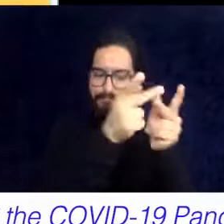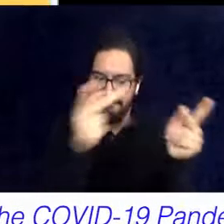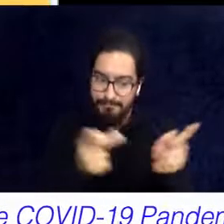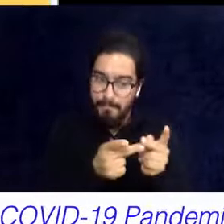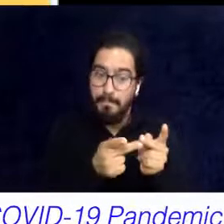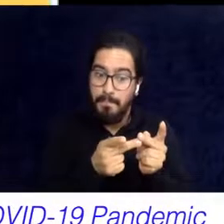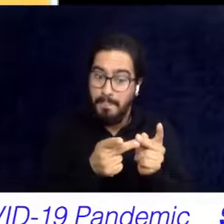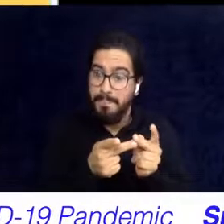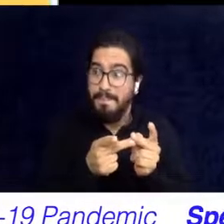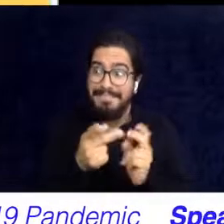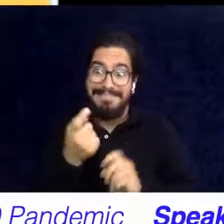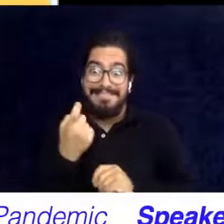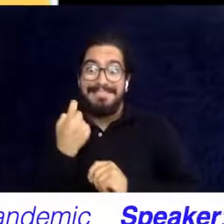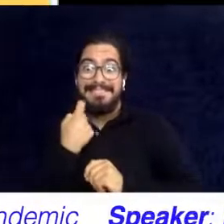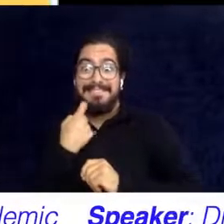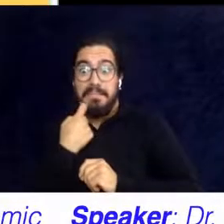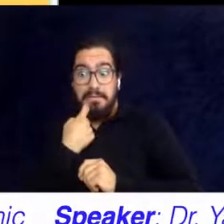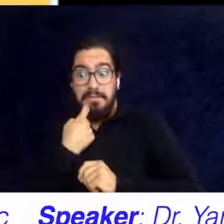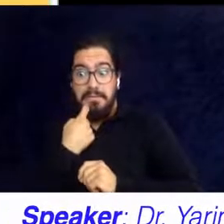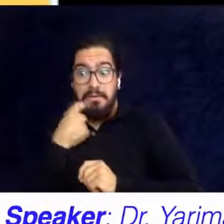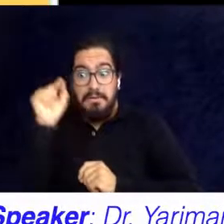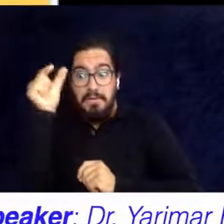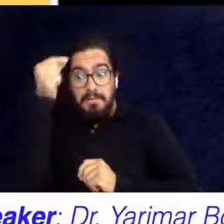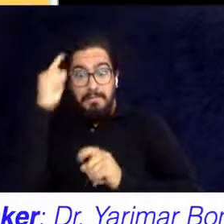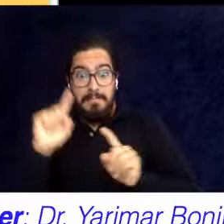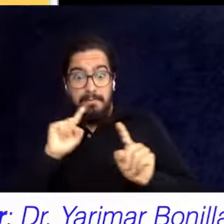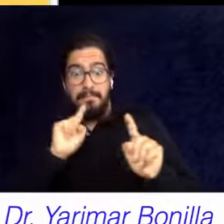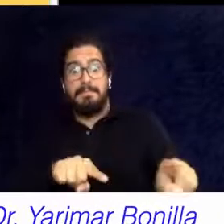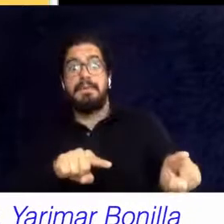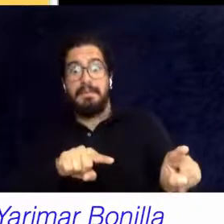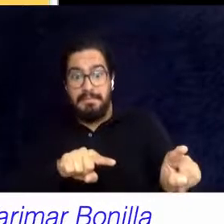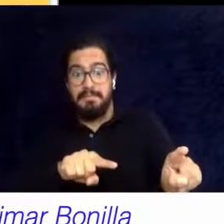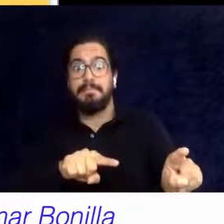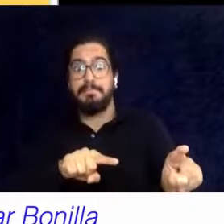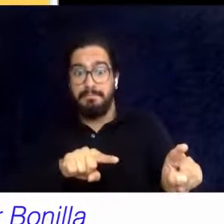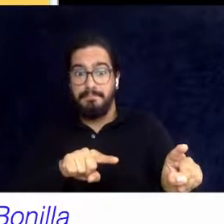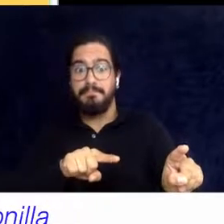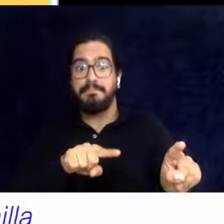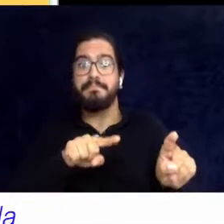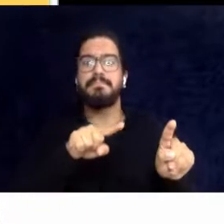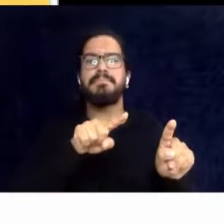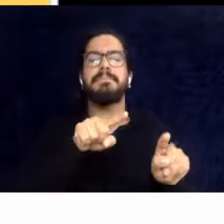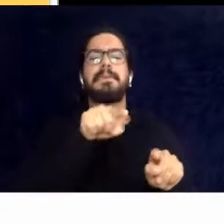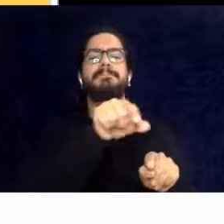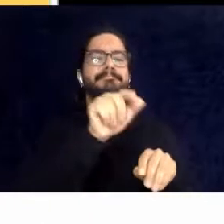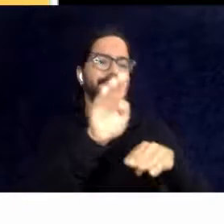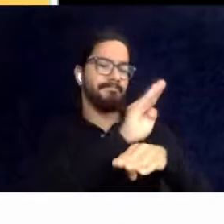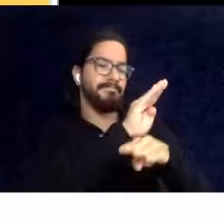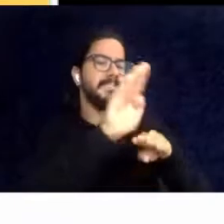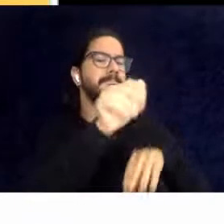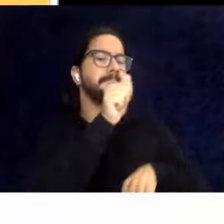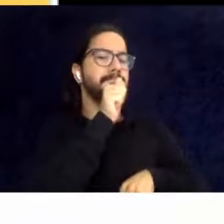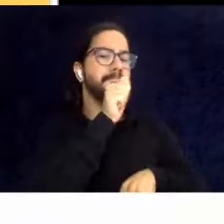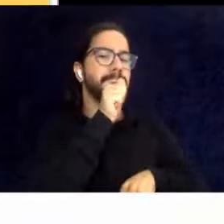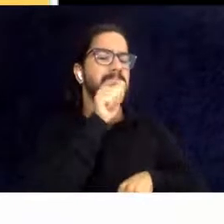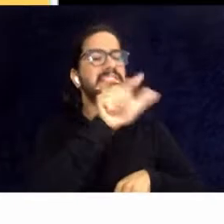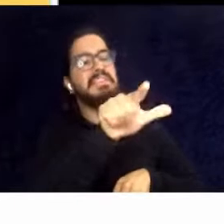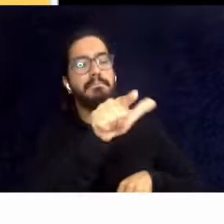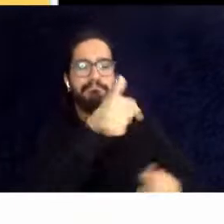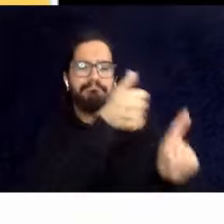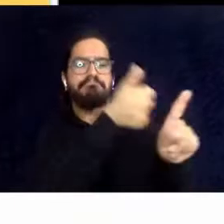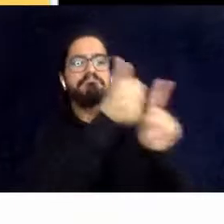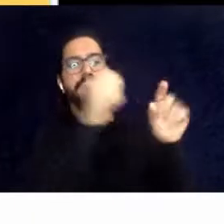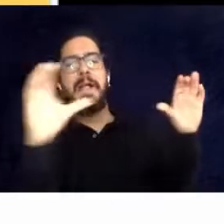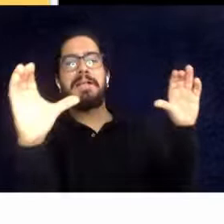implemented this auto certificación, where the private sector, they would just, certify themselves. And then we don't